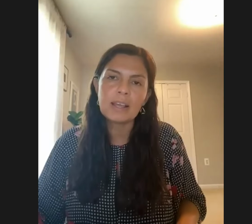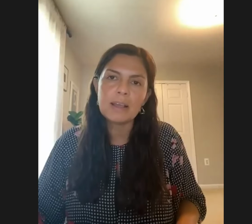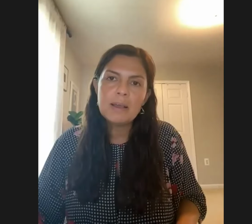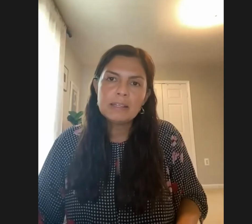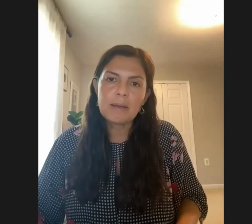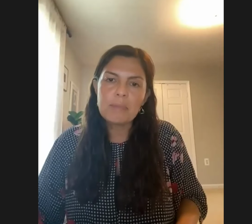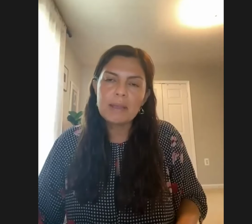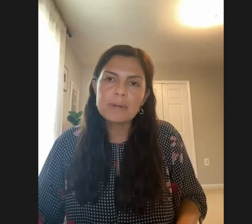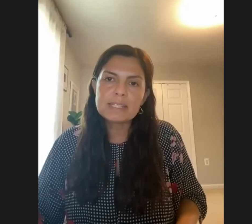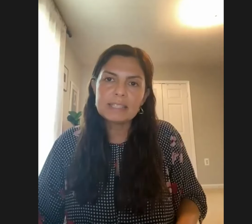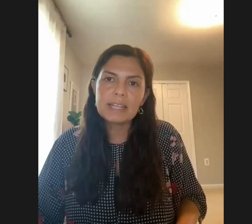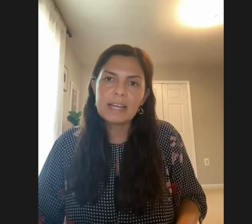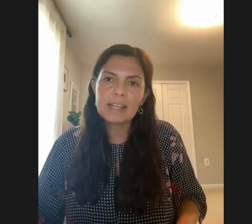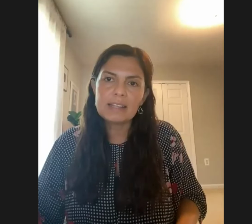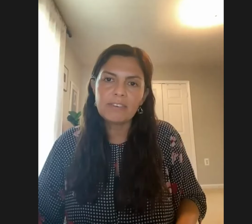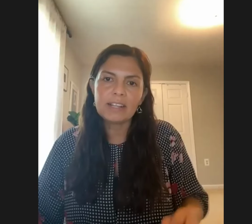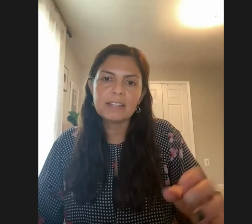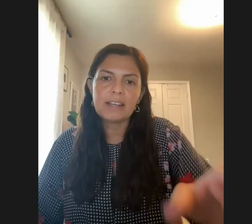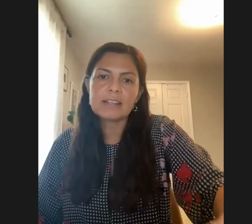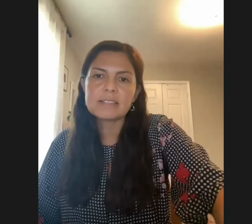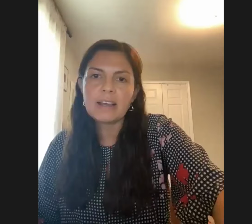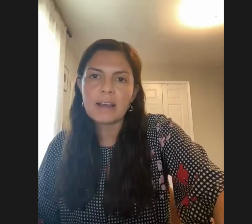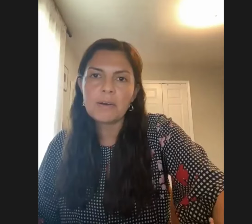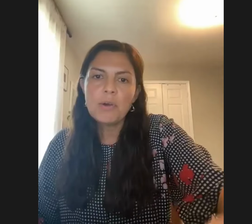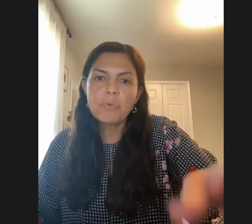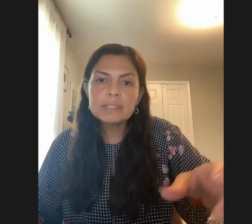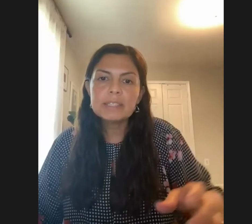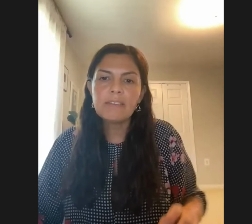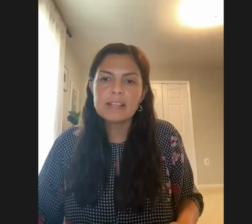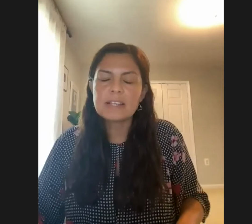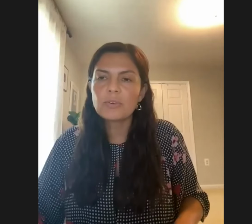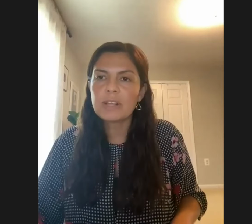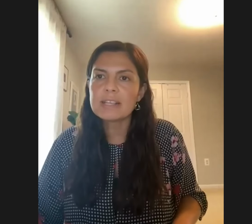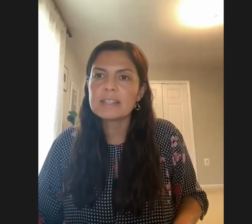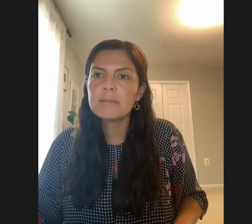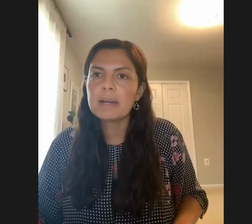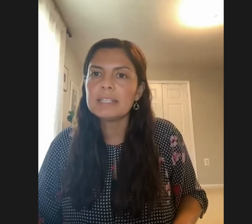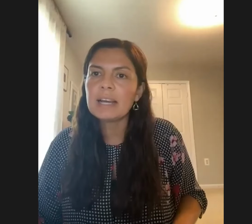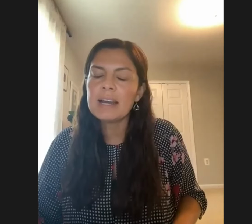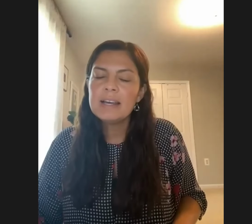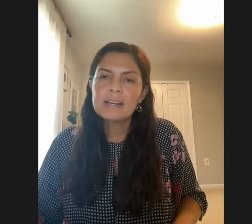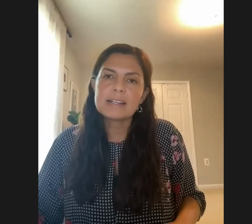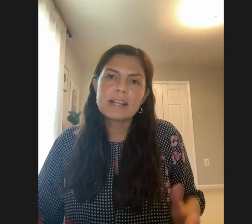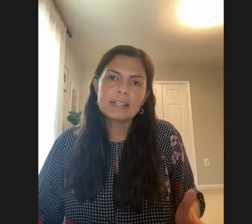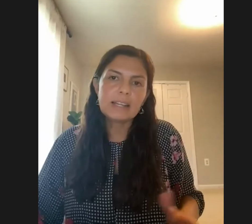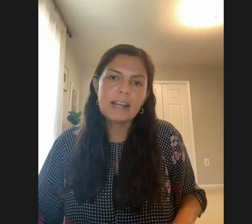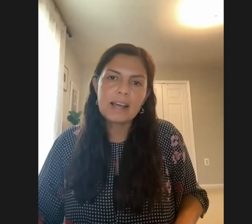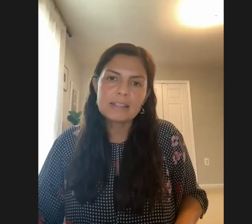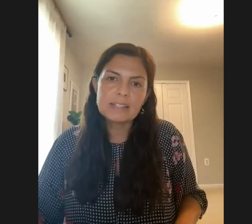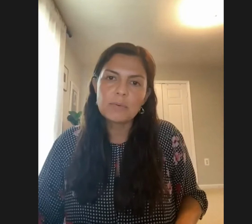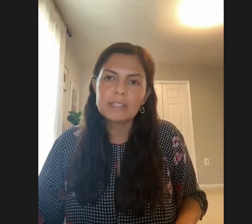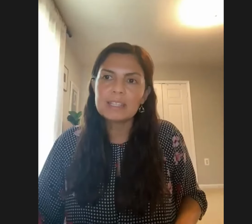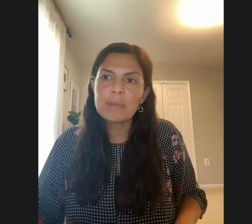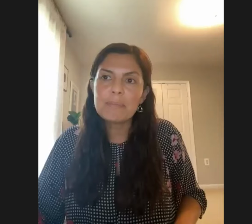during the presentation, and that are also present the many sources of evidence on these